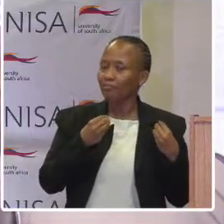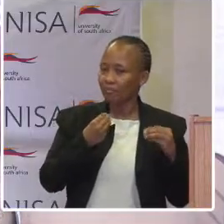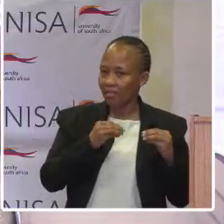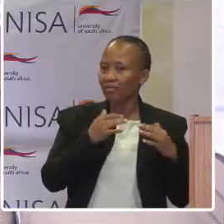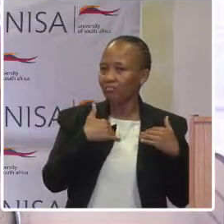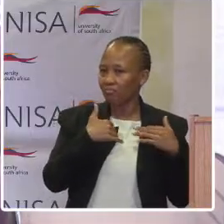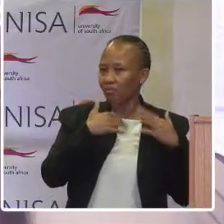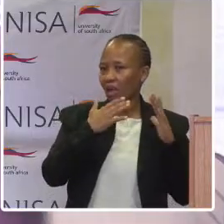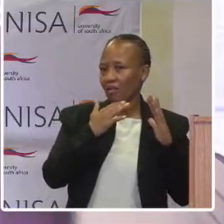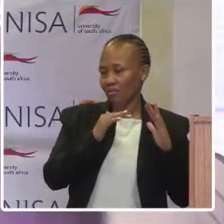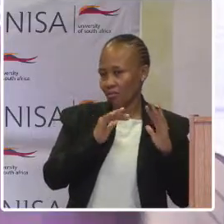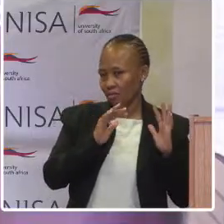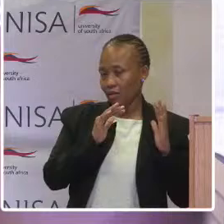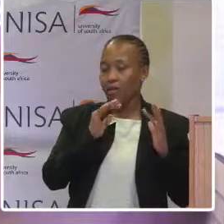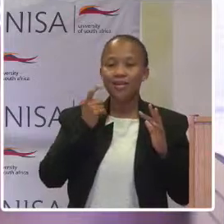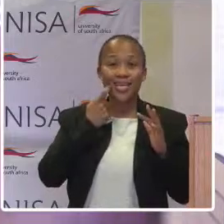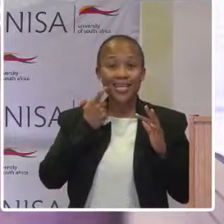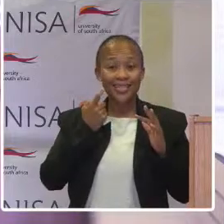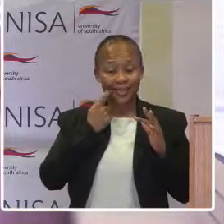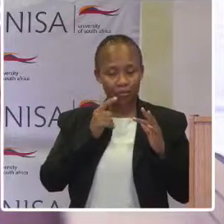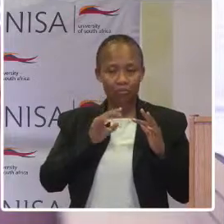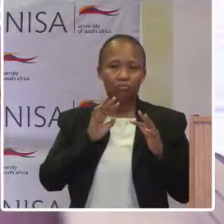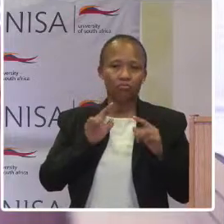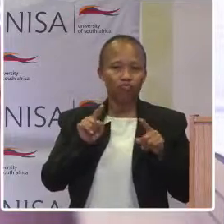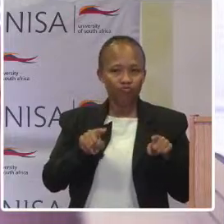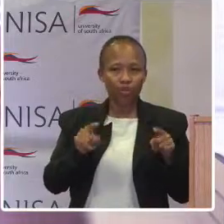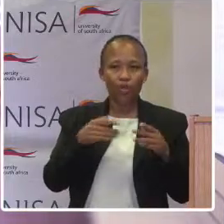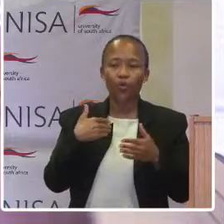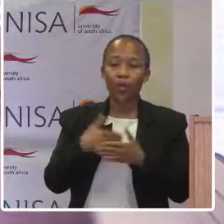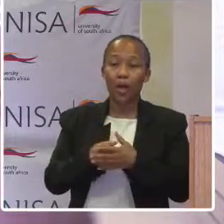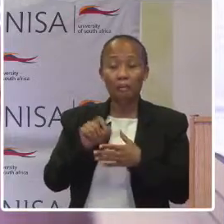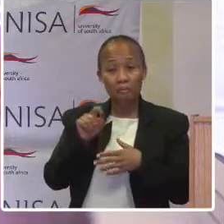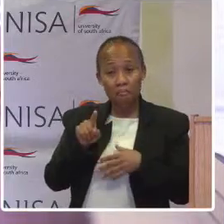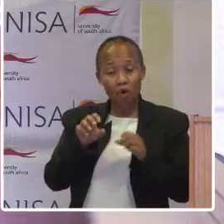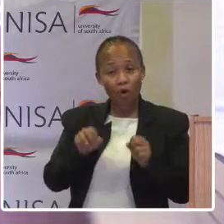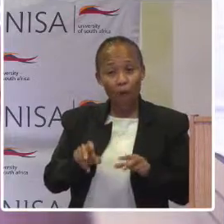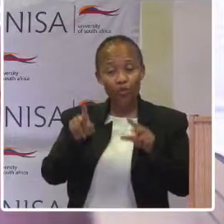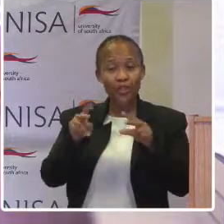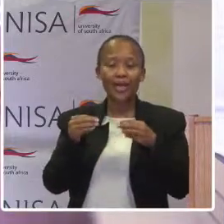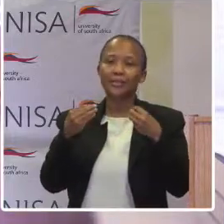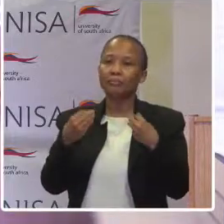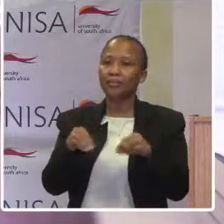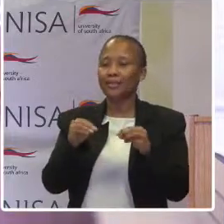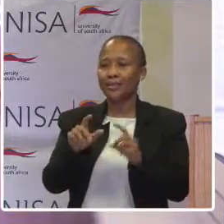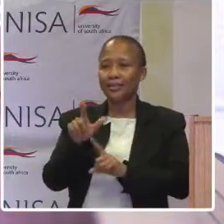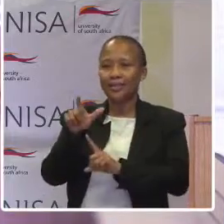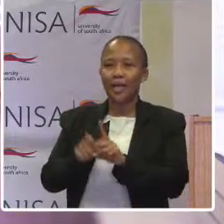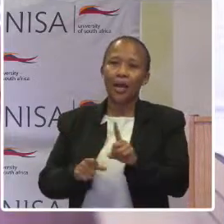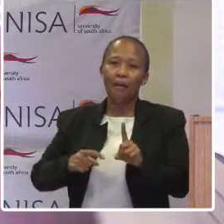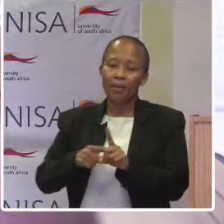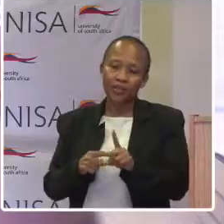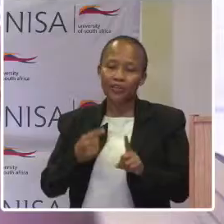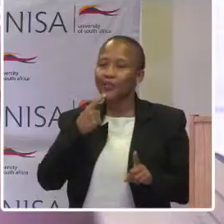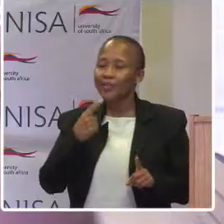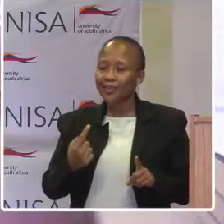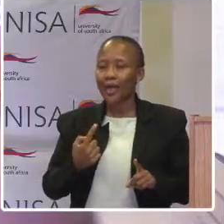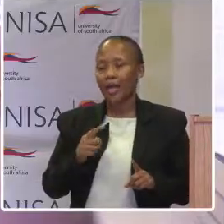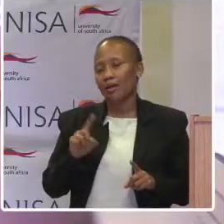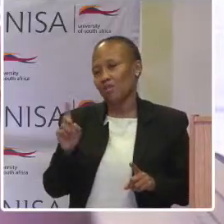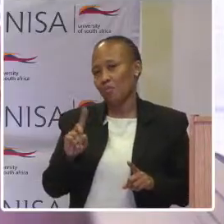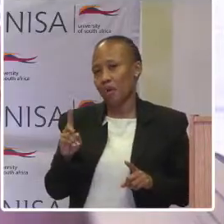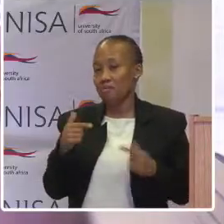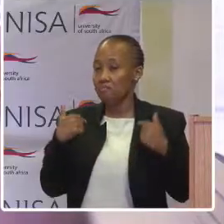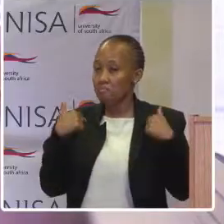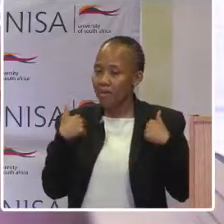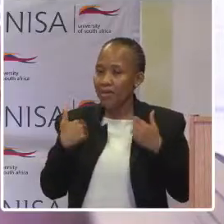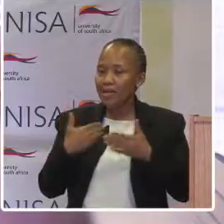for you. So that is an opportunity as an entrepreneur and as a young startup to say that what can I do in